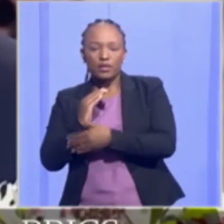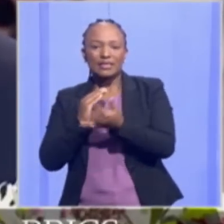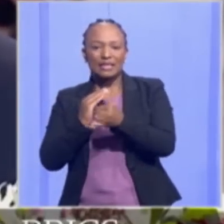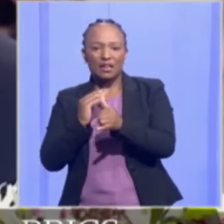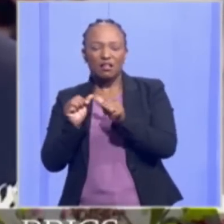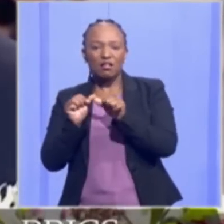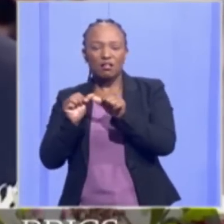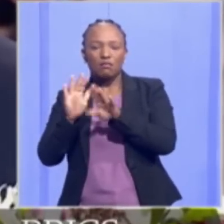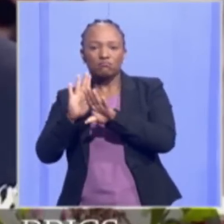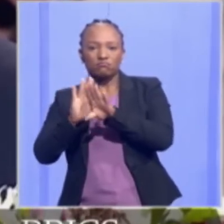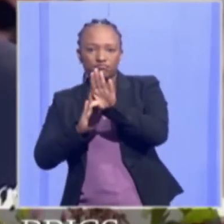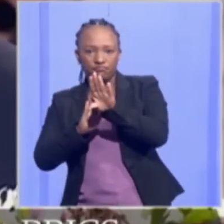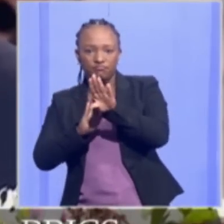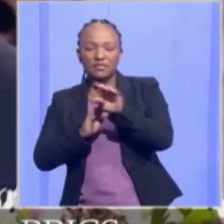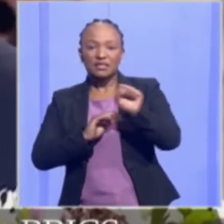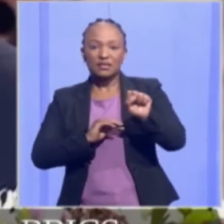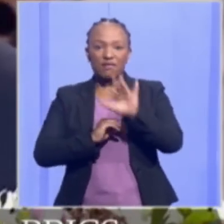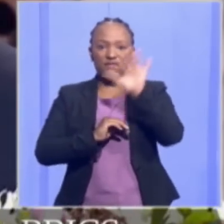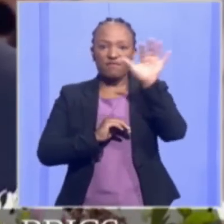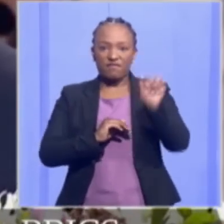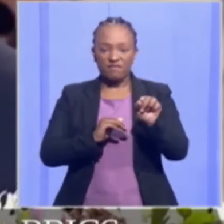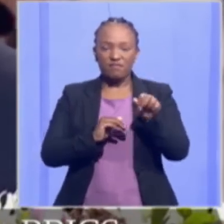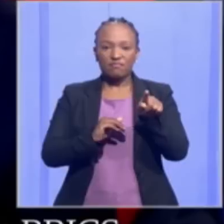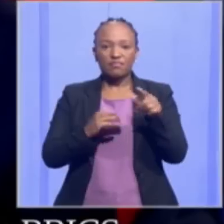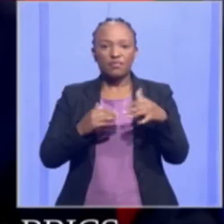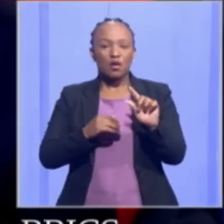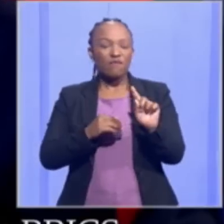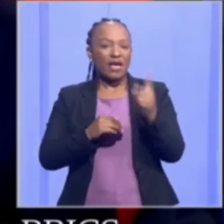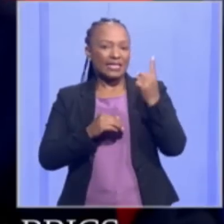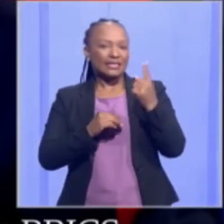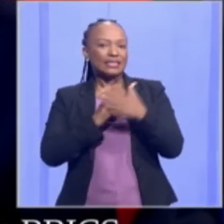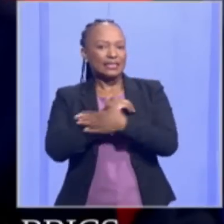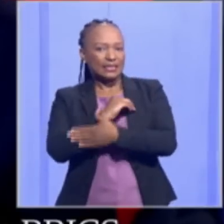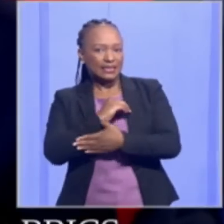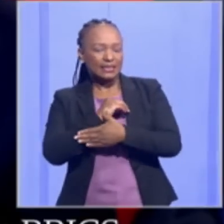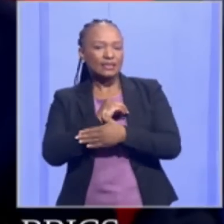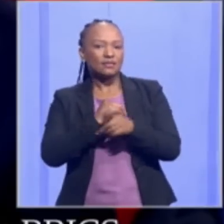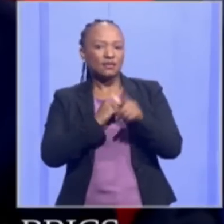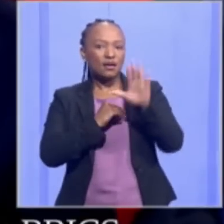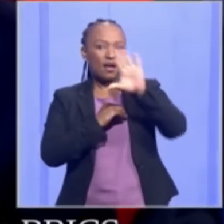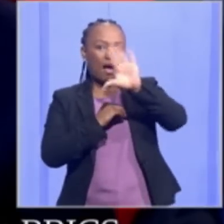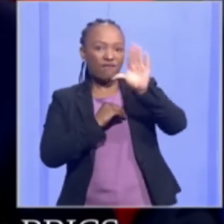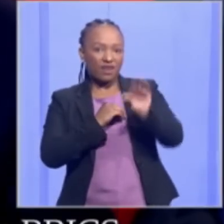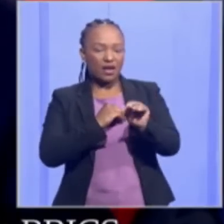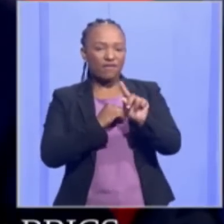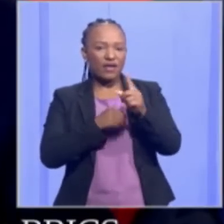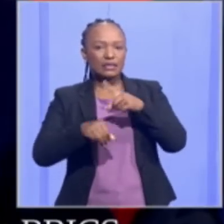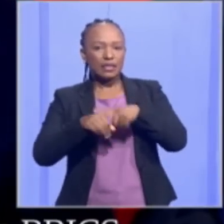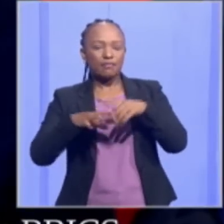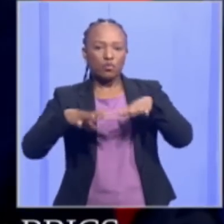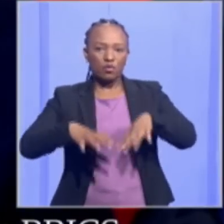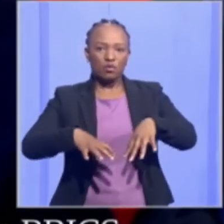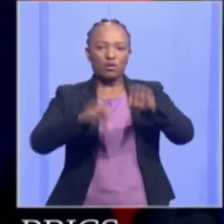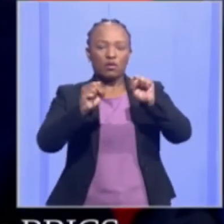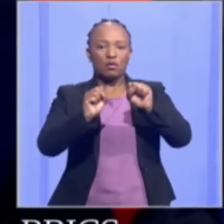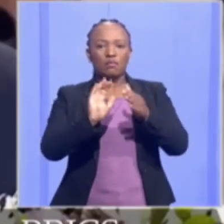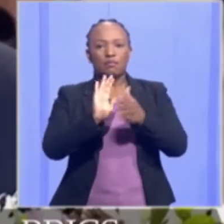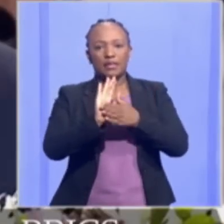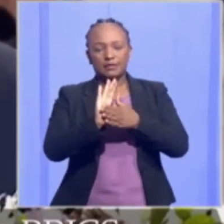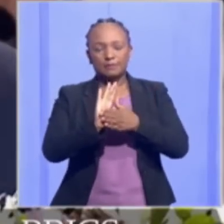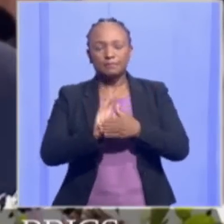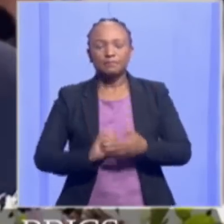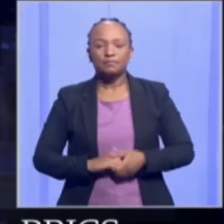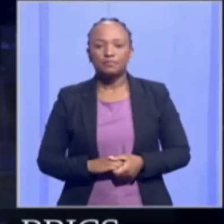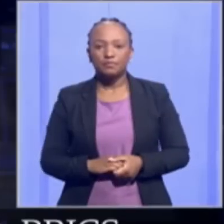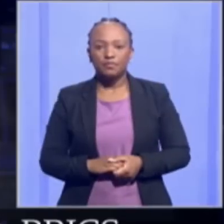ntseng o hola. Afrika Borwa e tlilo ba naha ya pele Afrika ho tshwara boka sa BRICS isao.